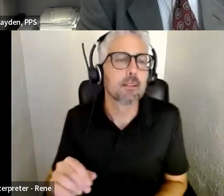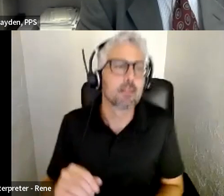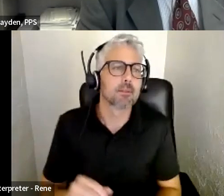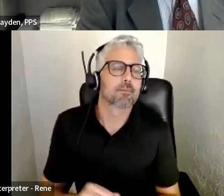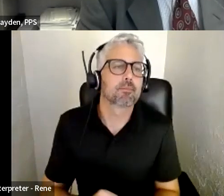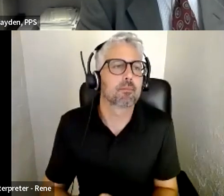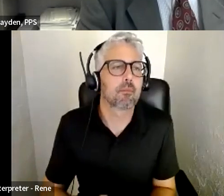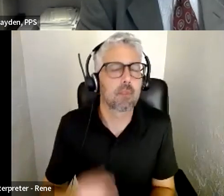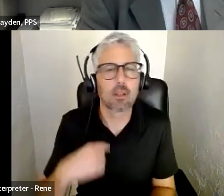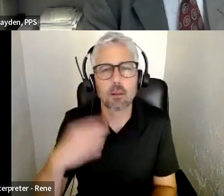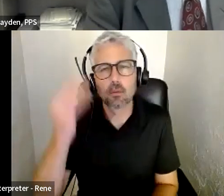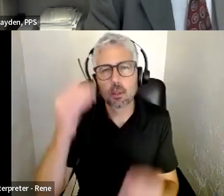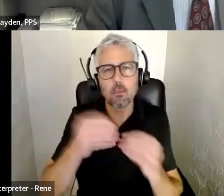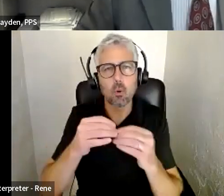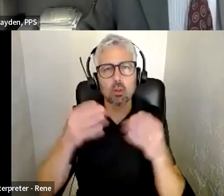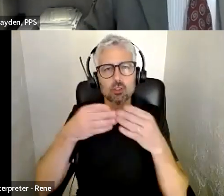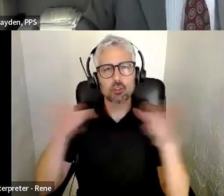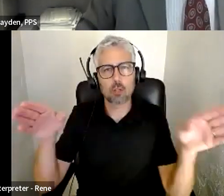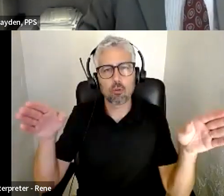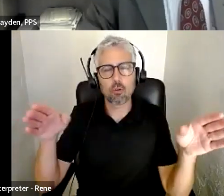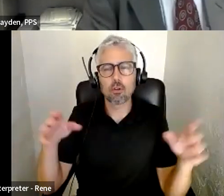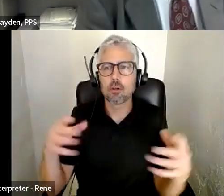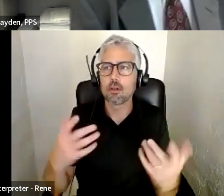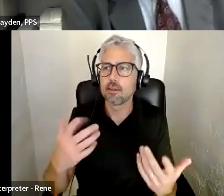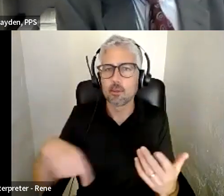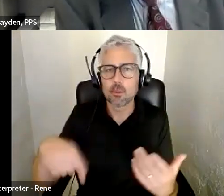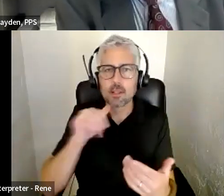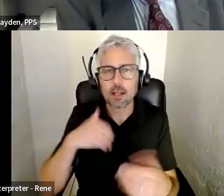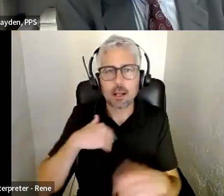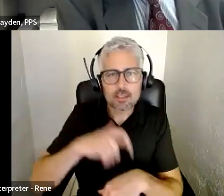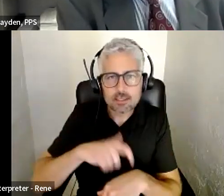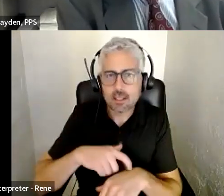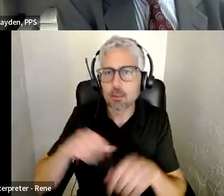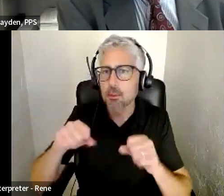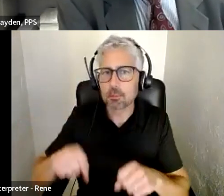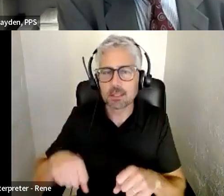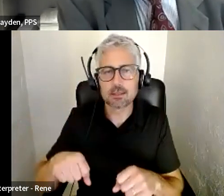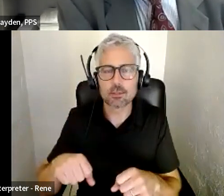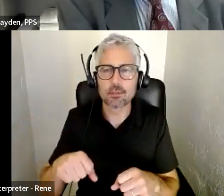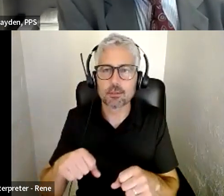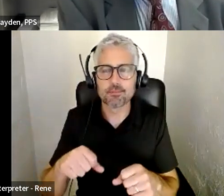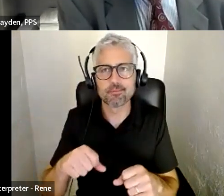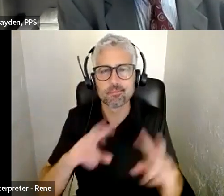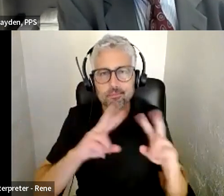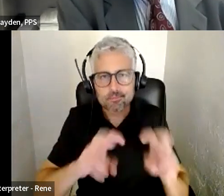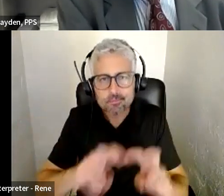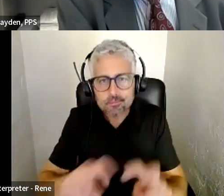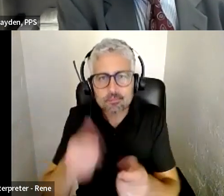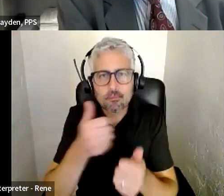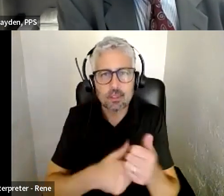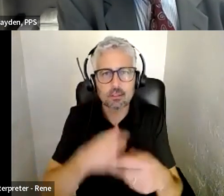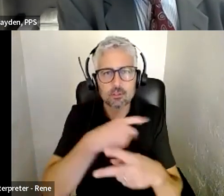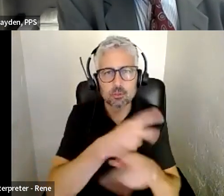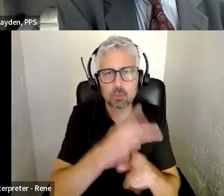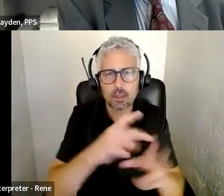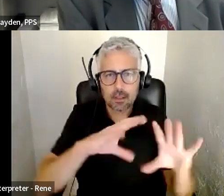at a little bit of a higher level. So like we don't necessarily have the time or capacity to go into like each individual product category